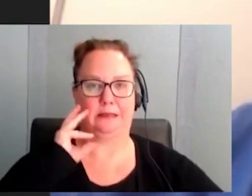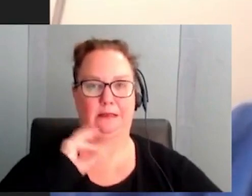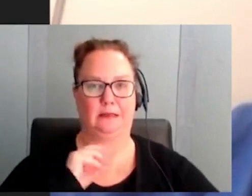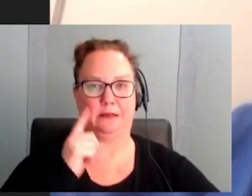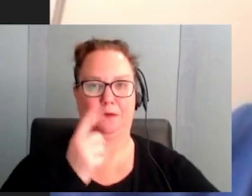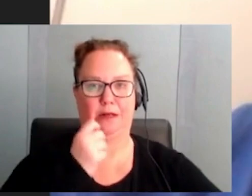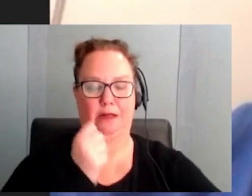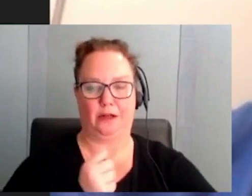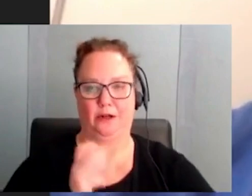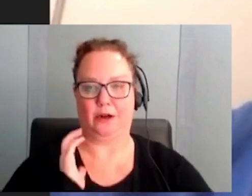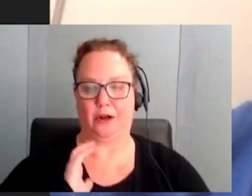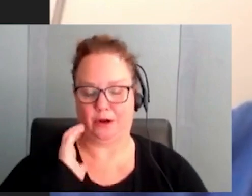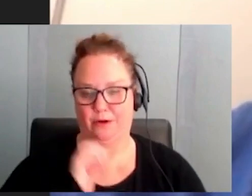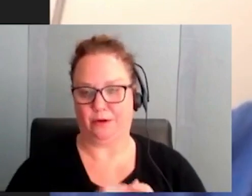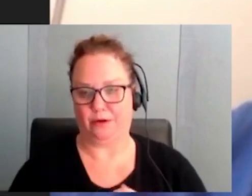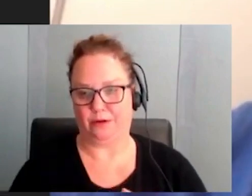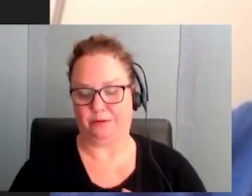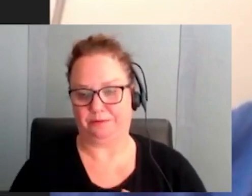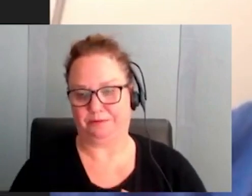ago. And